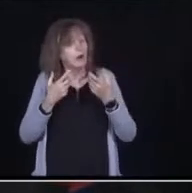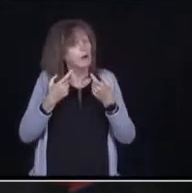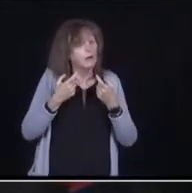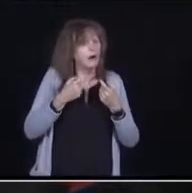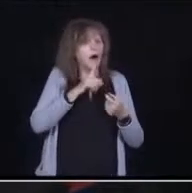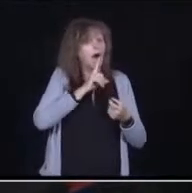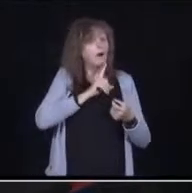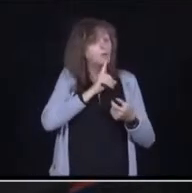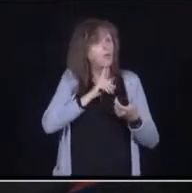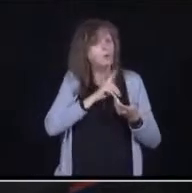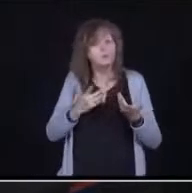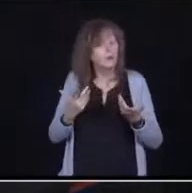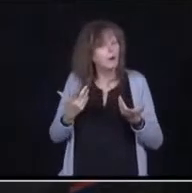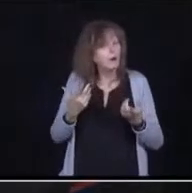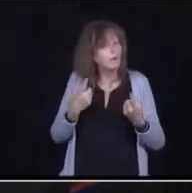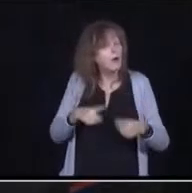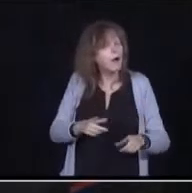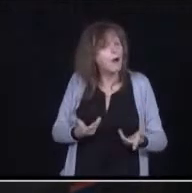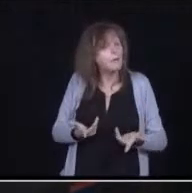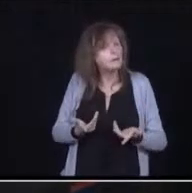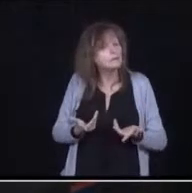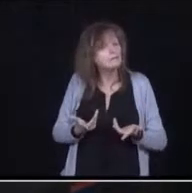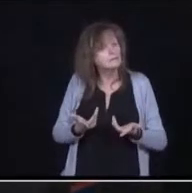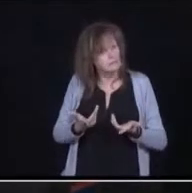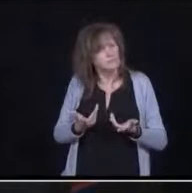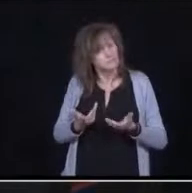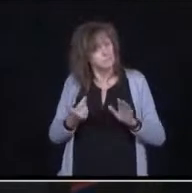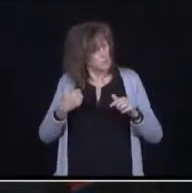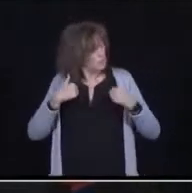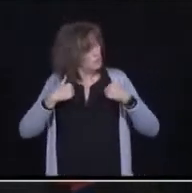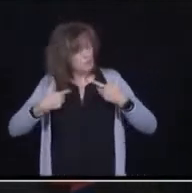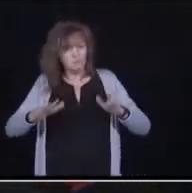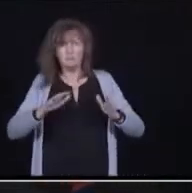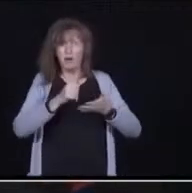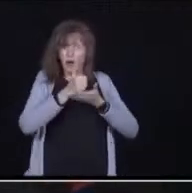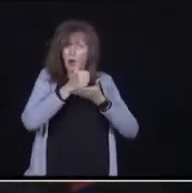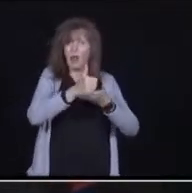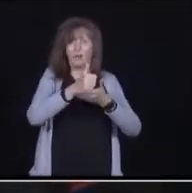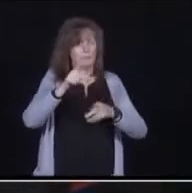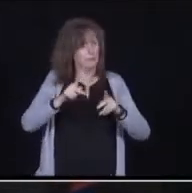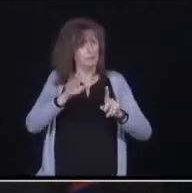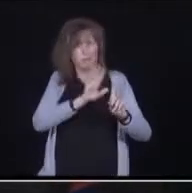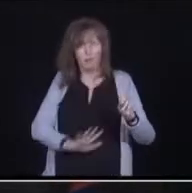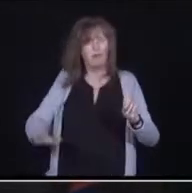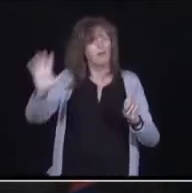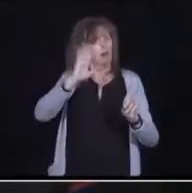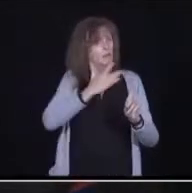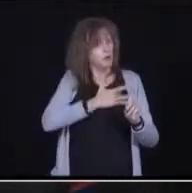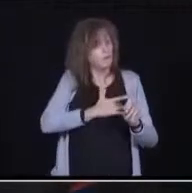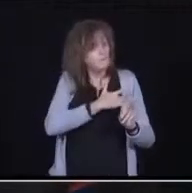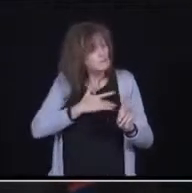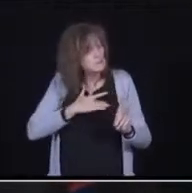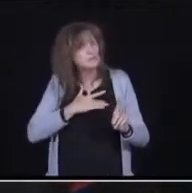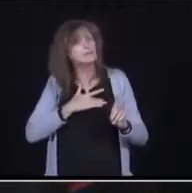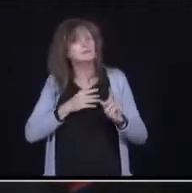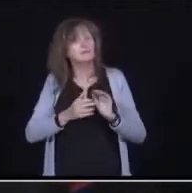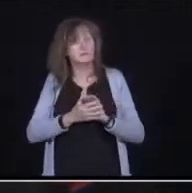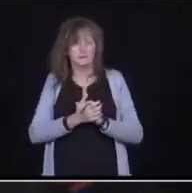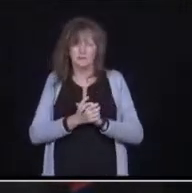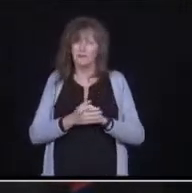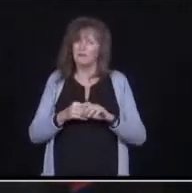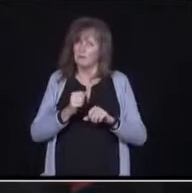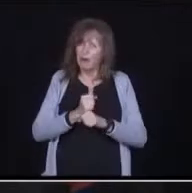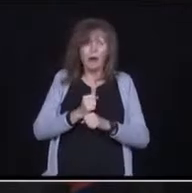so we've helped people throughout the province in making sure that we maintain the rents,